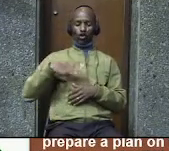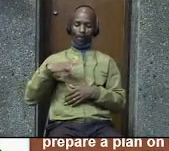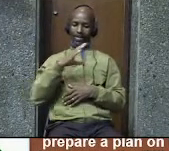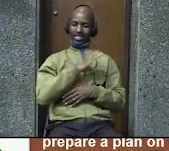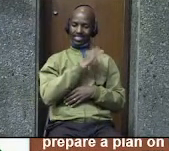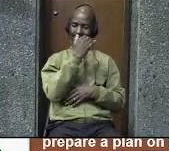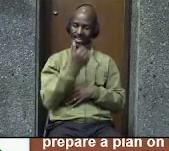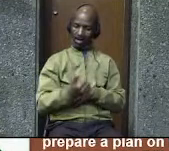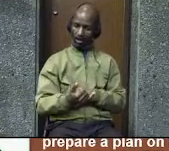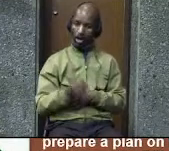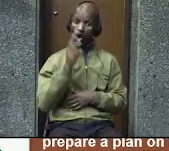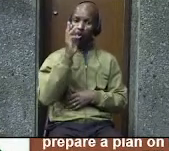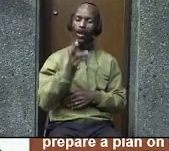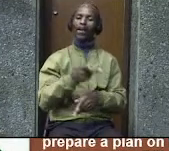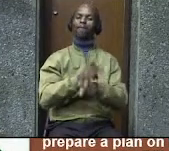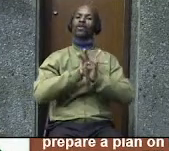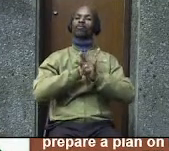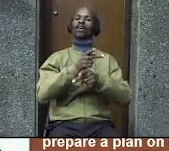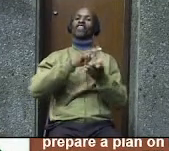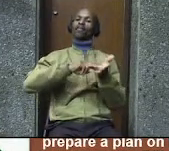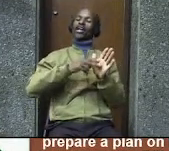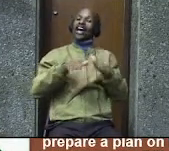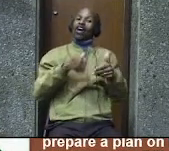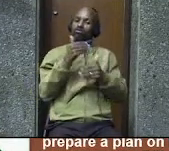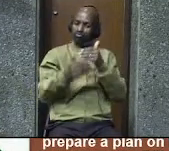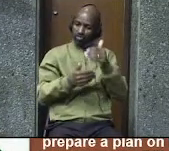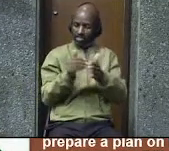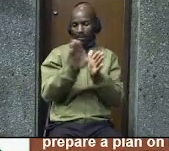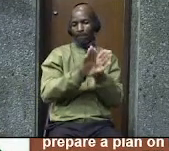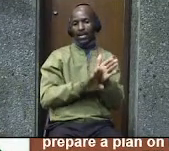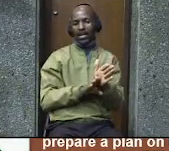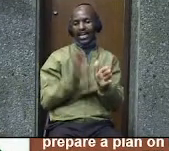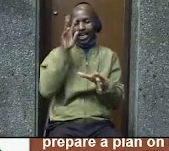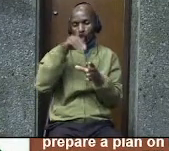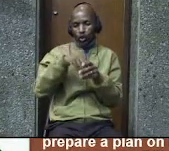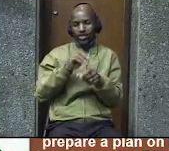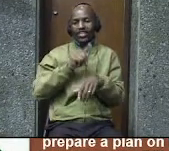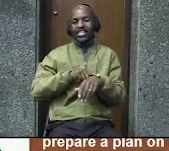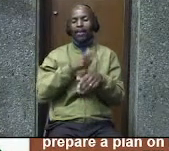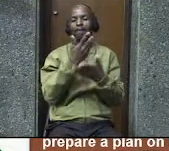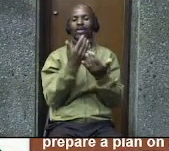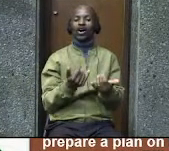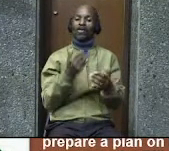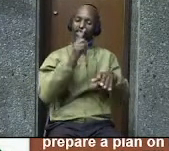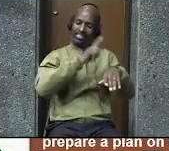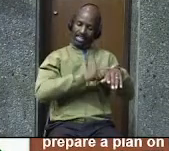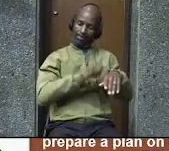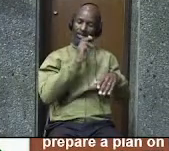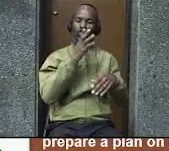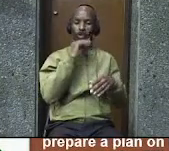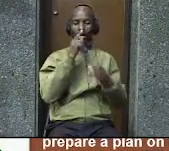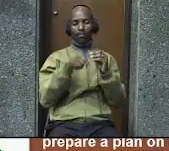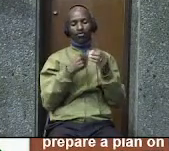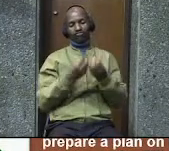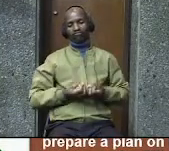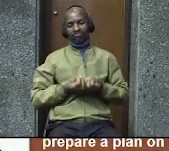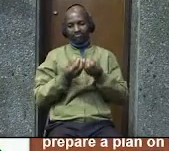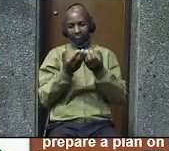then will prepare a plan on how to process the bill, including timeframe. These are the timeframes that I've already alluded